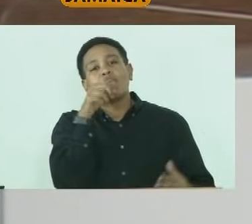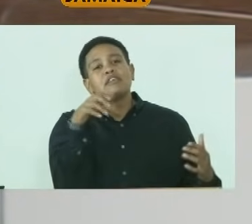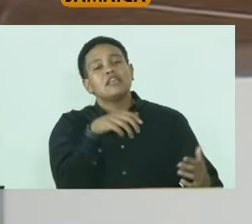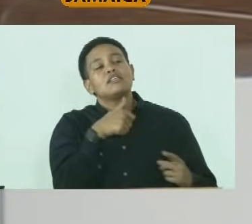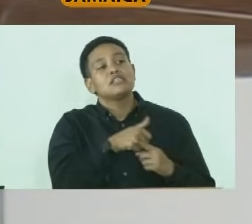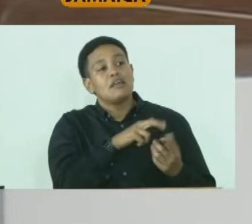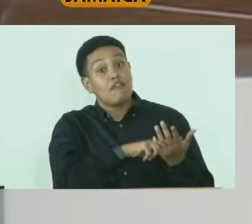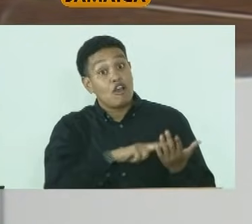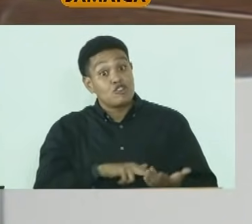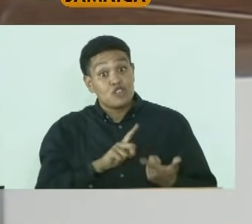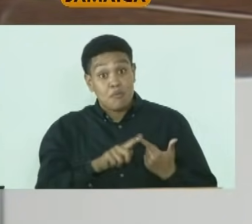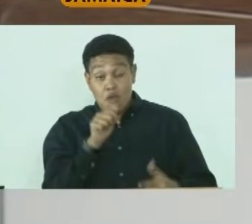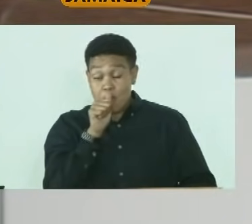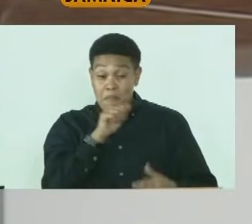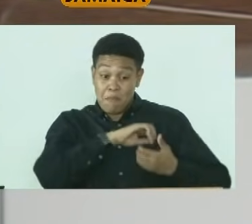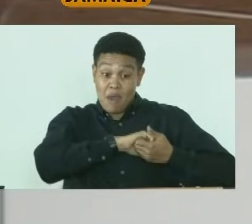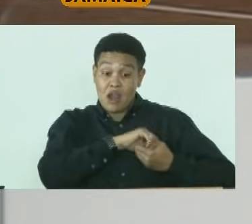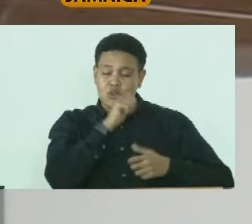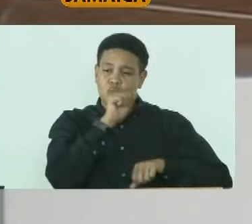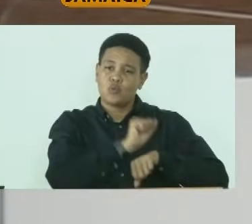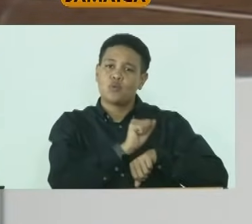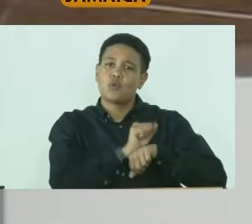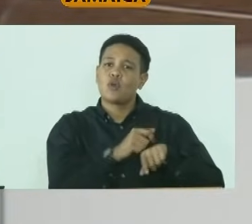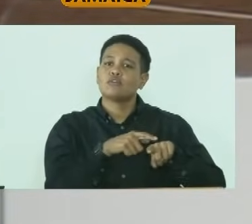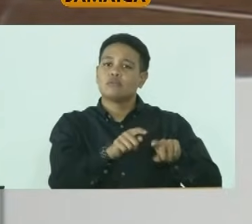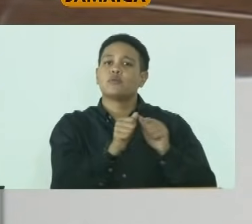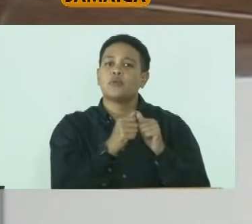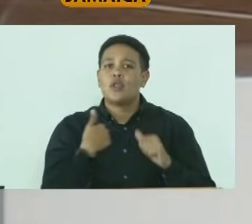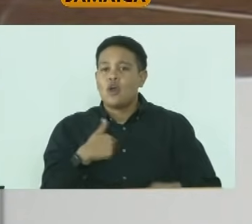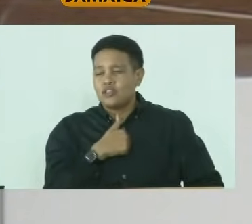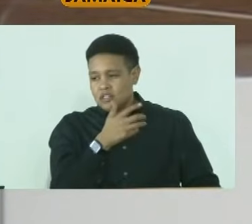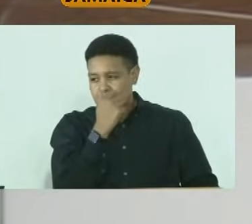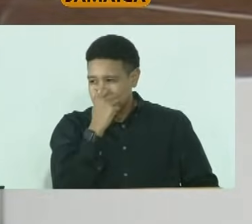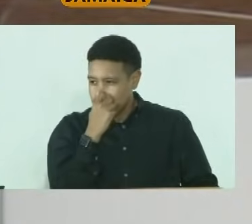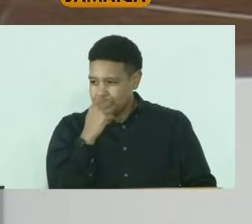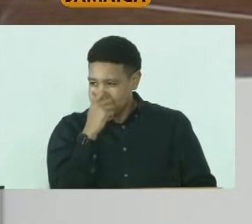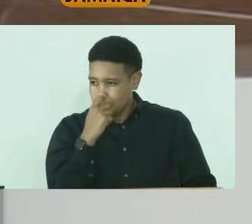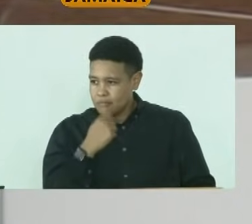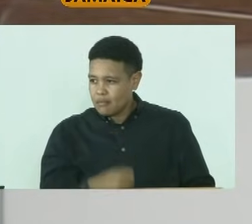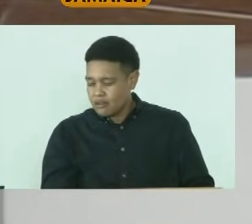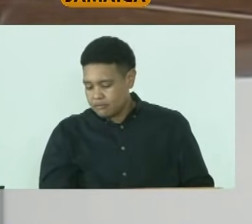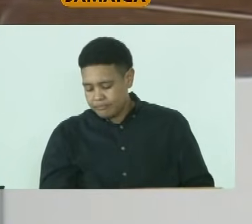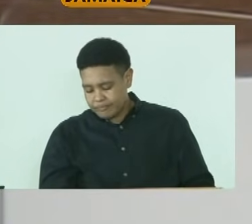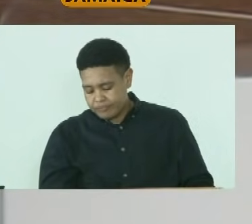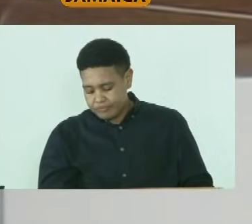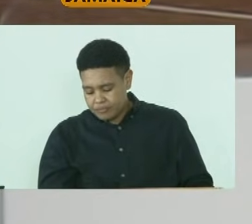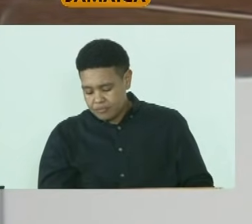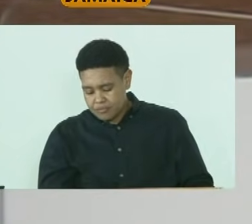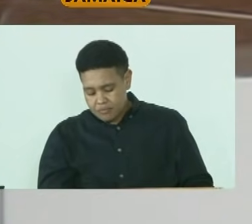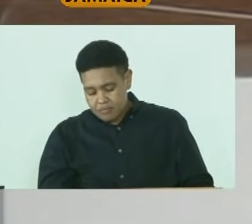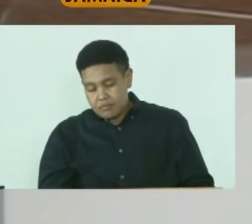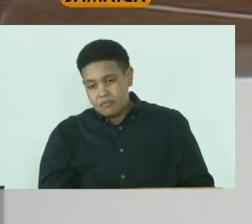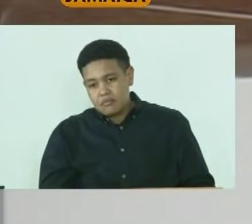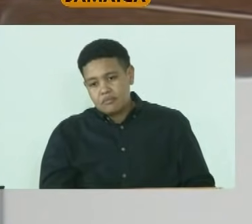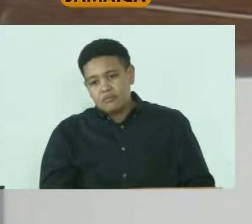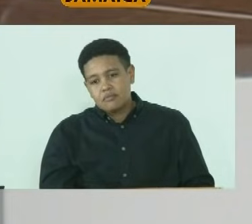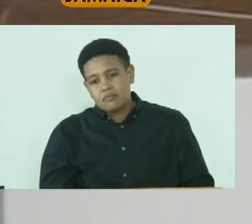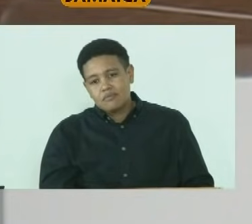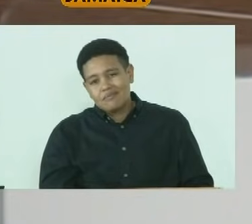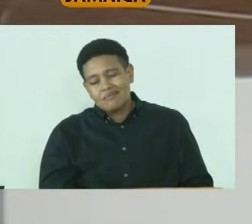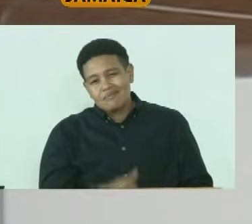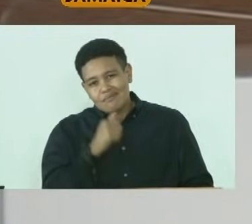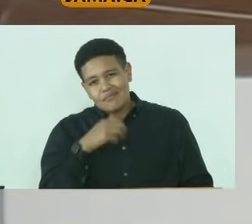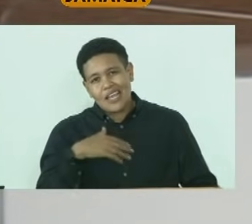and partners who are working alongside us. Madam Speaker, notwithstanding, we have